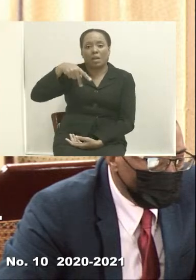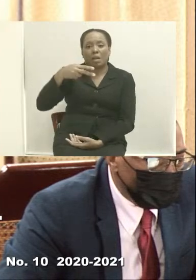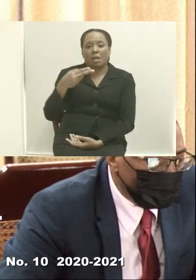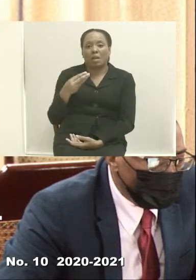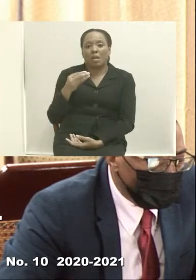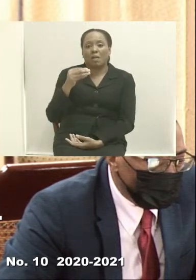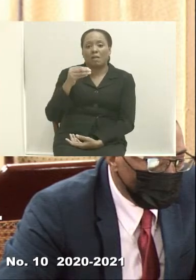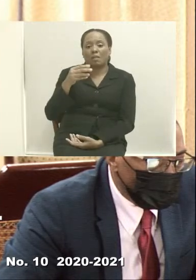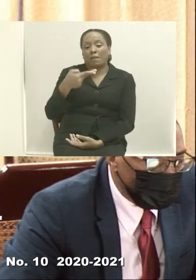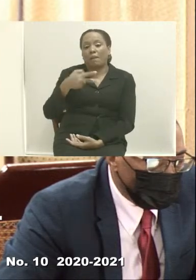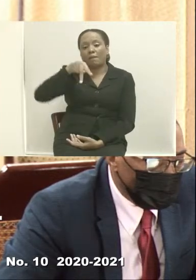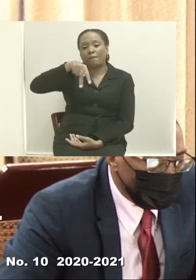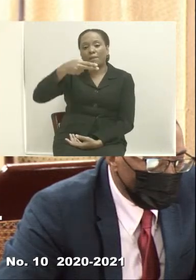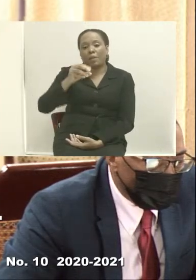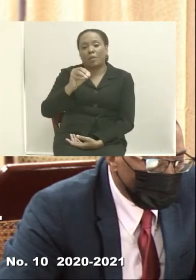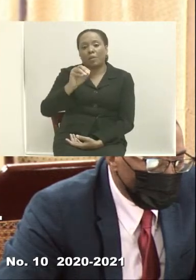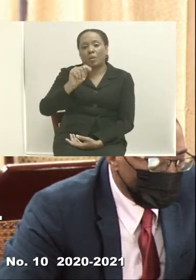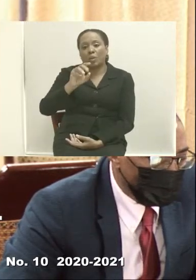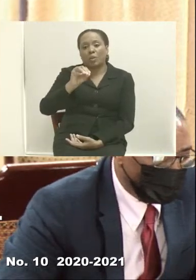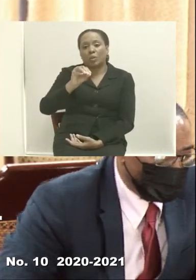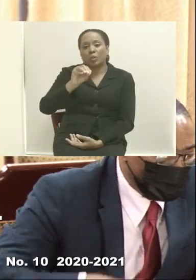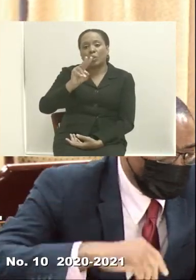solar thermal